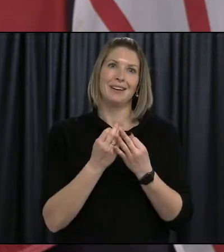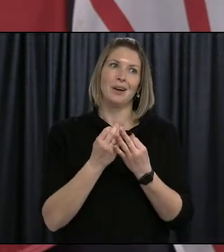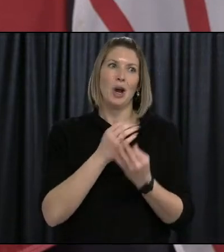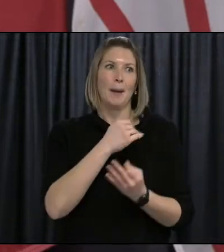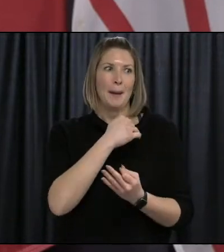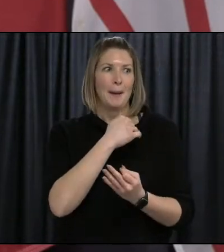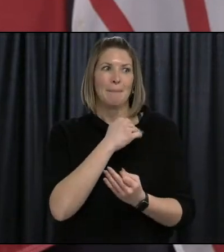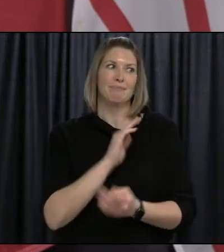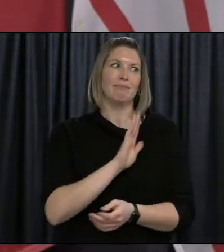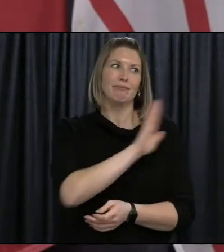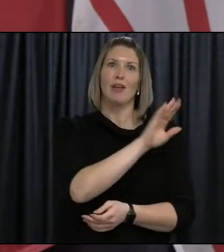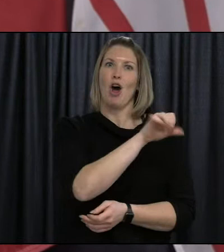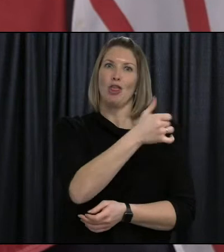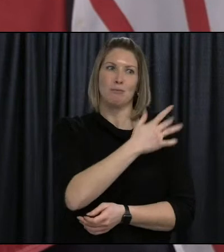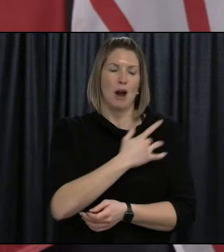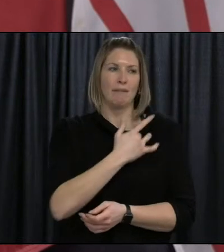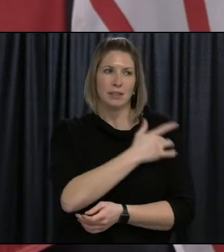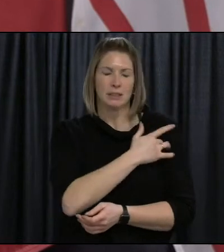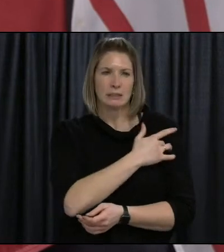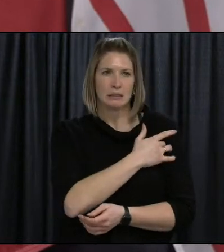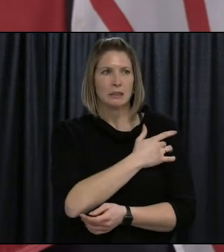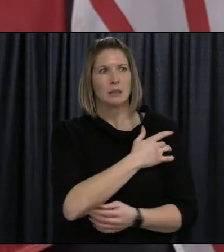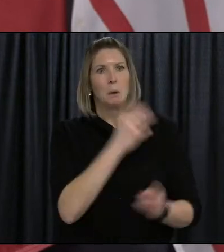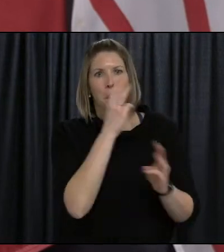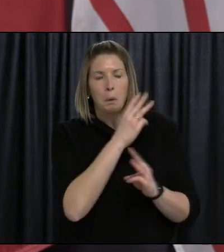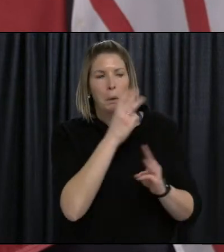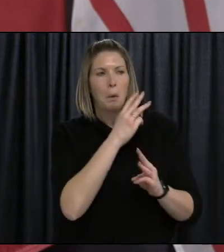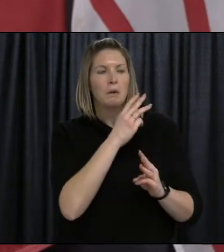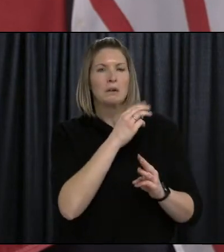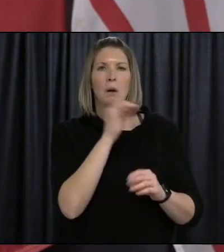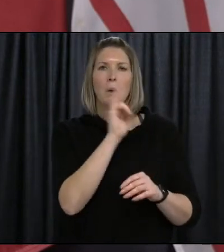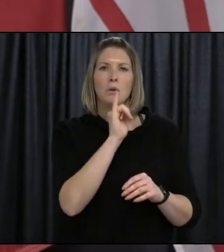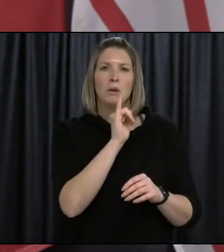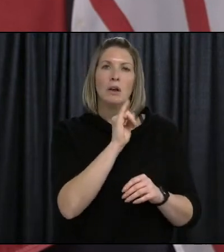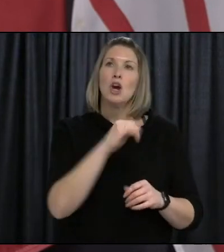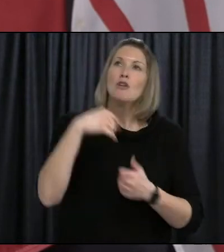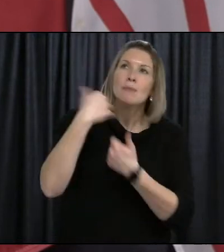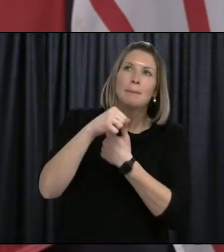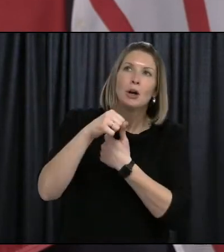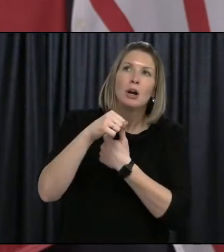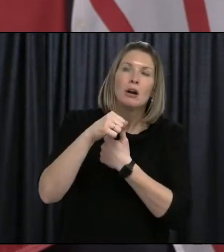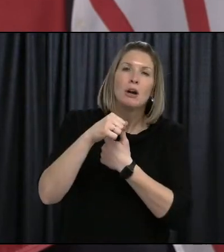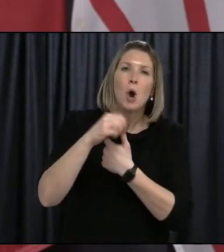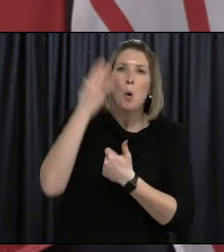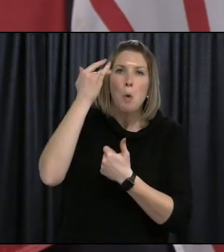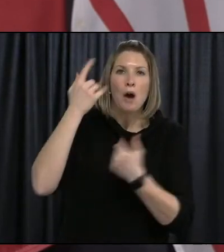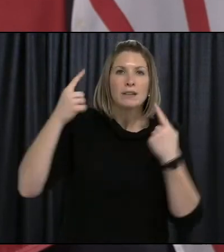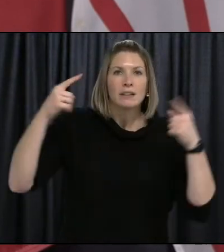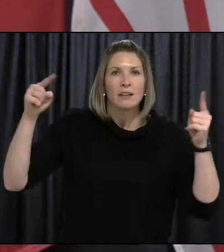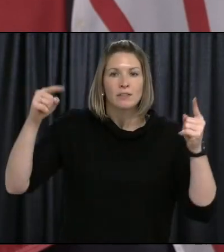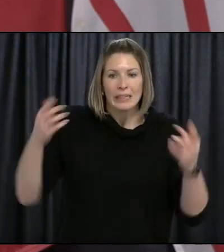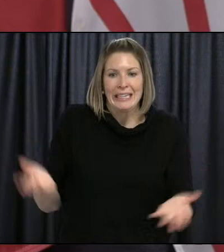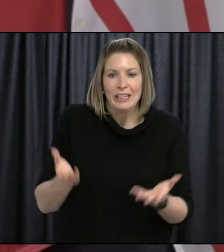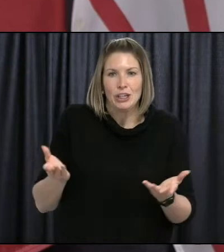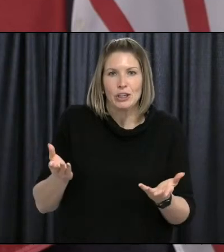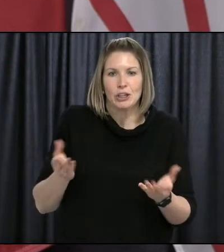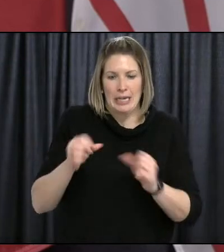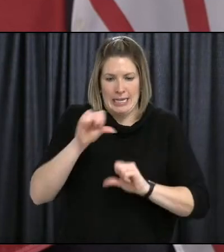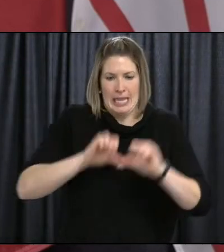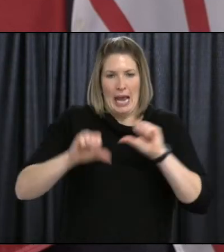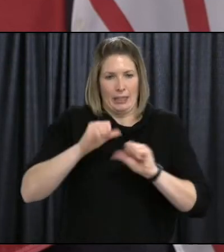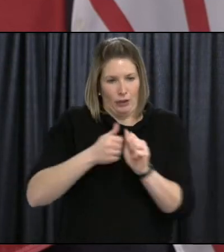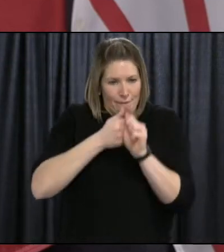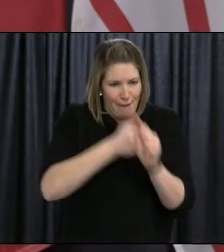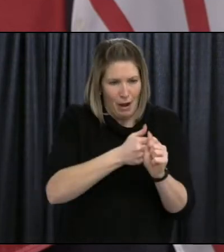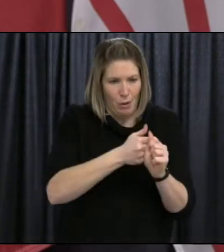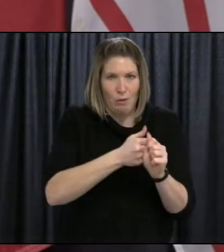need to respect that, but also realize that it was science, not politics, that got us here in the first place. We need to continue to